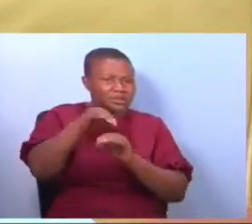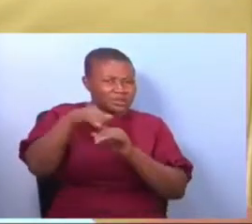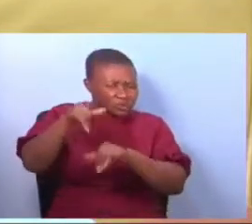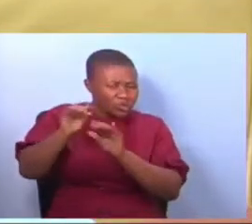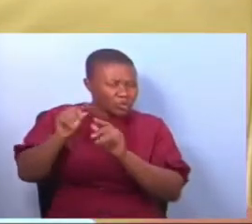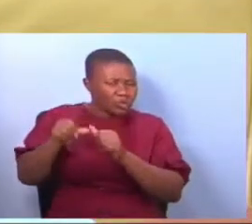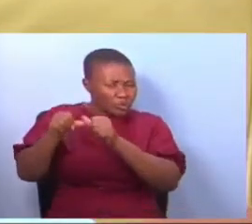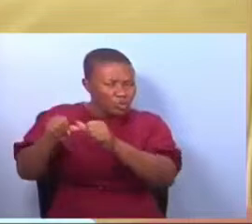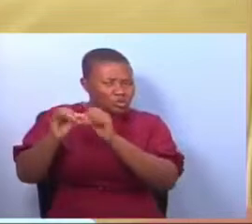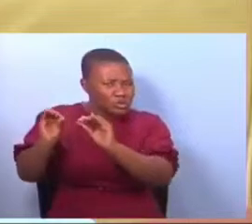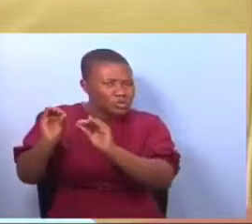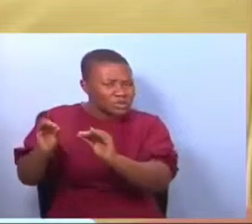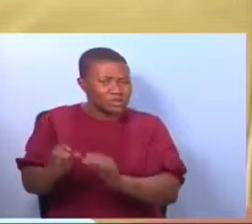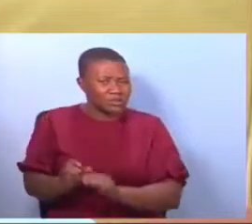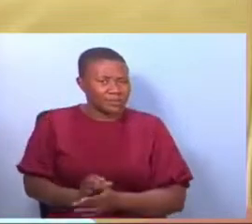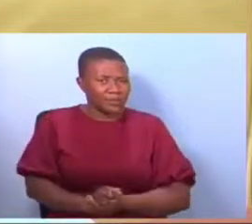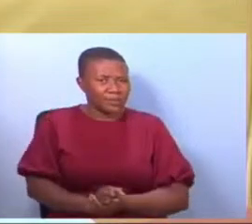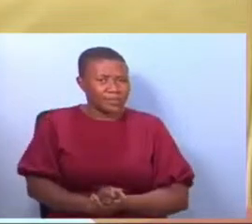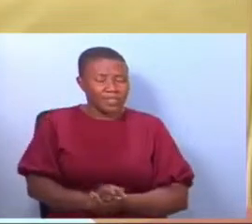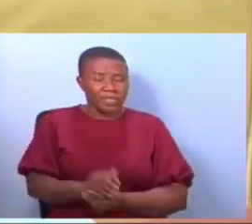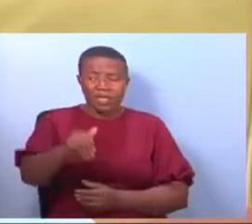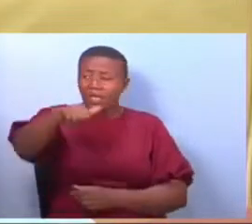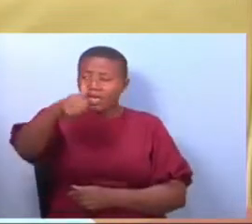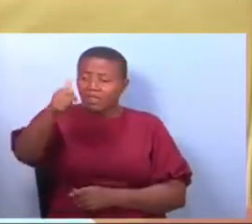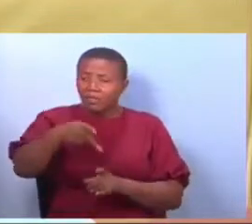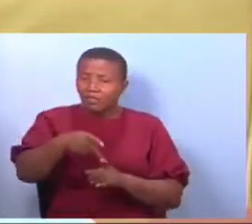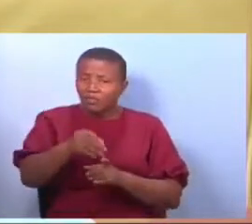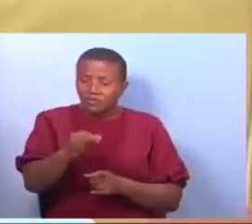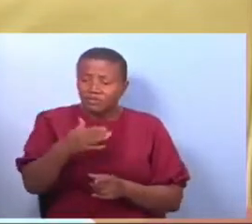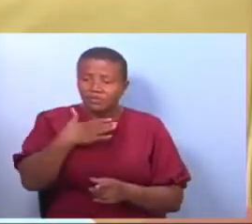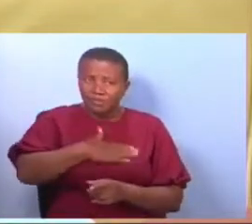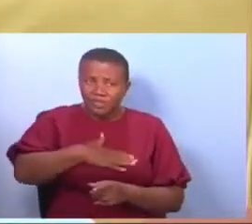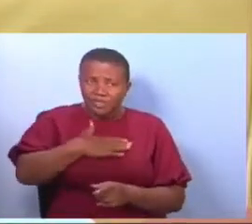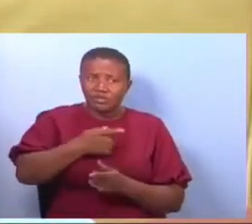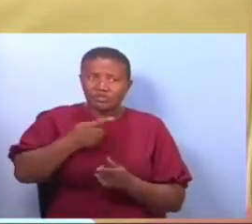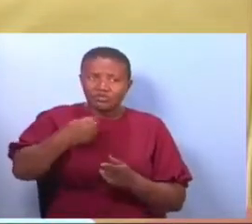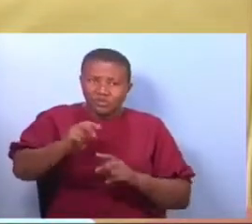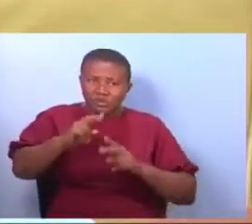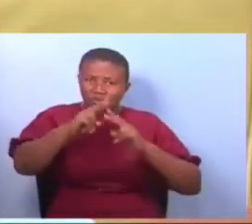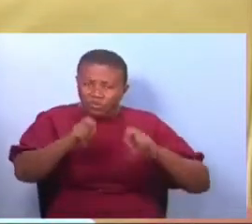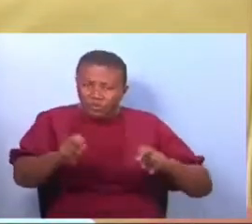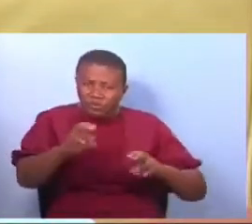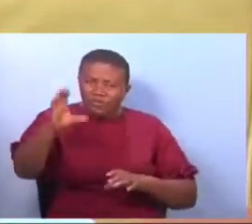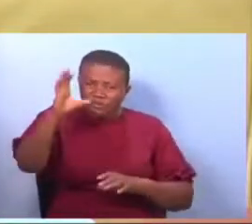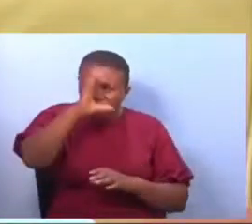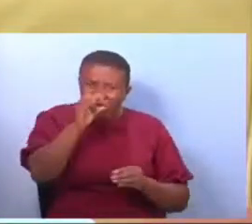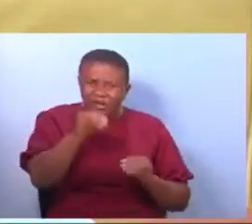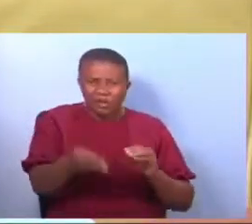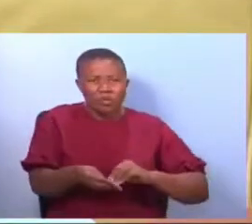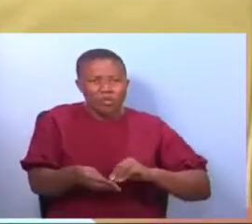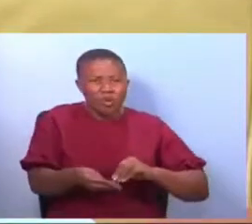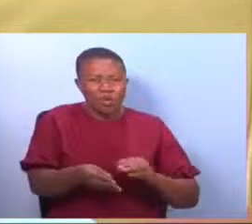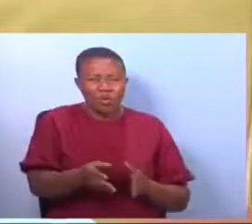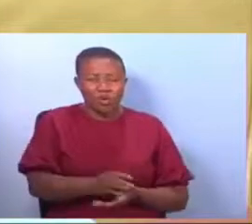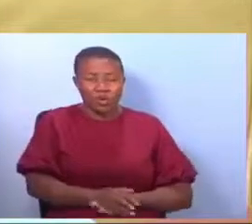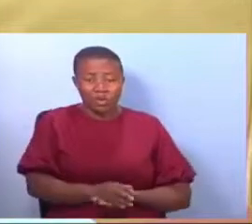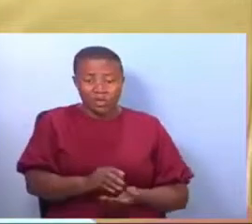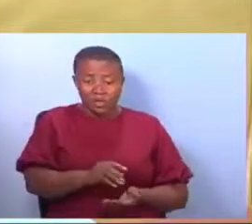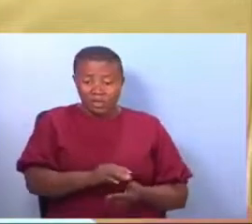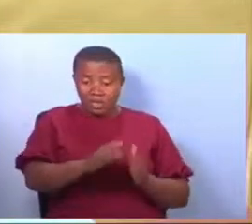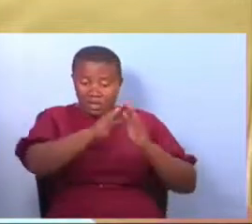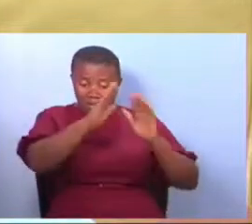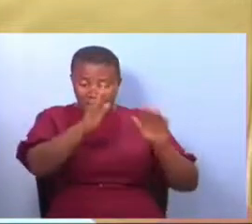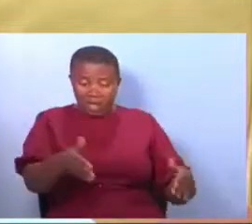belong to other professions, explore. And then back again to Parliament. This chamber,